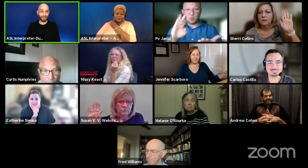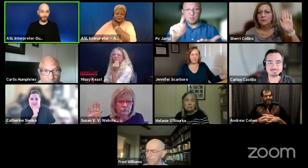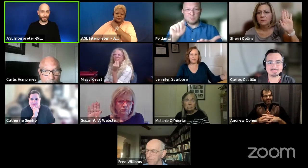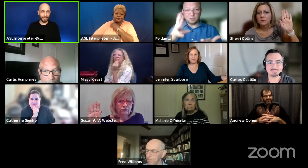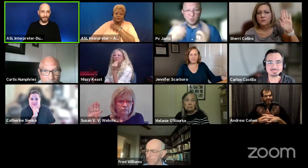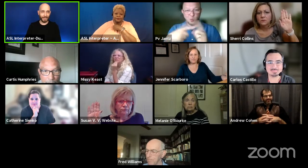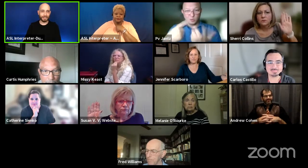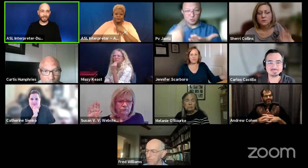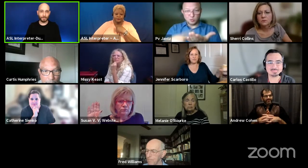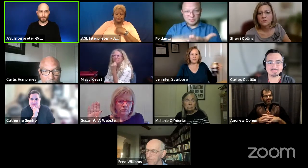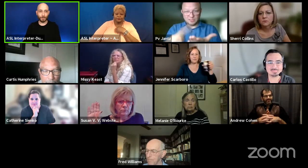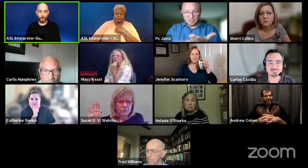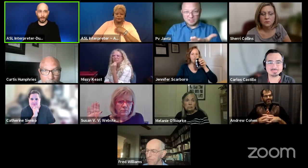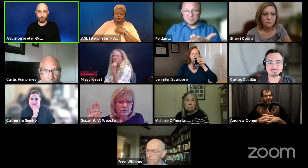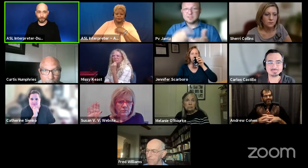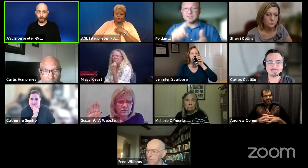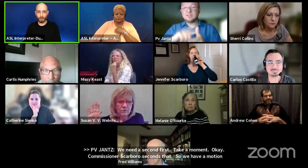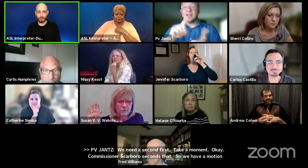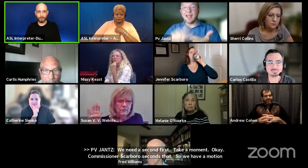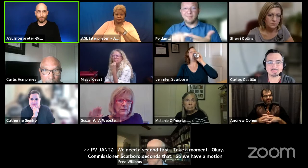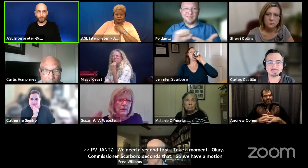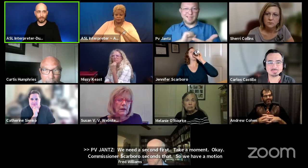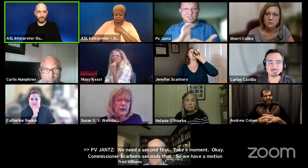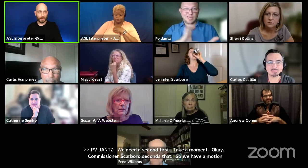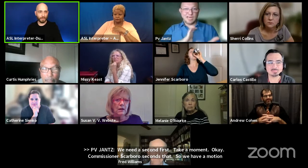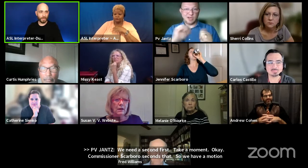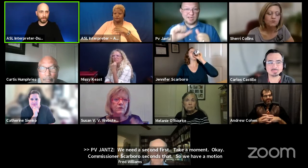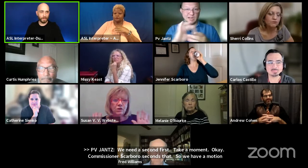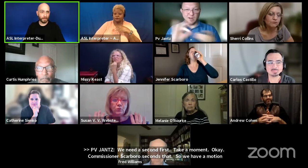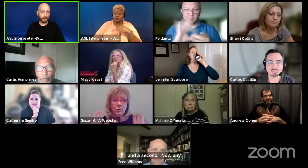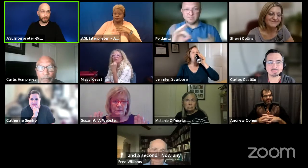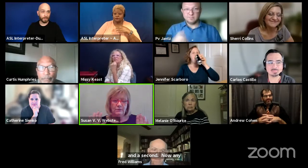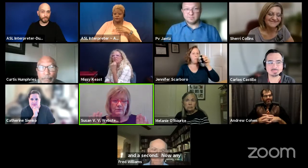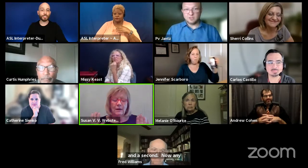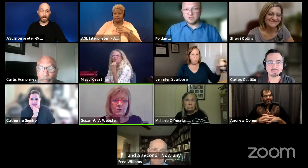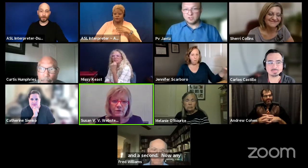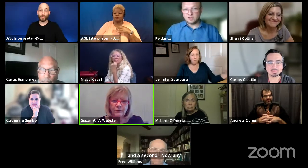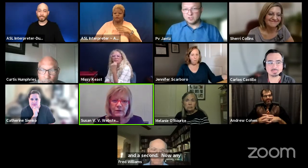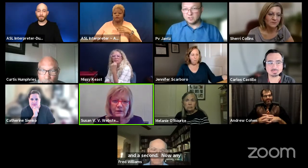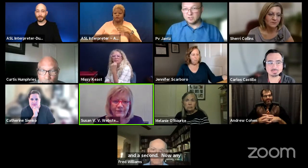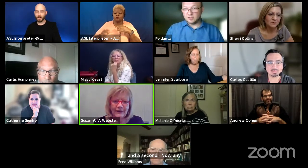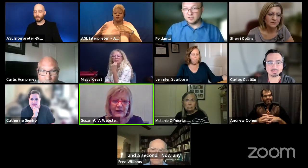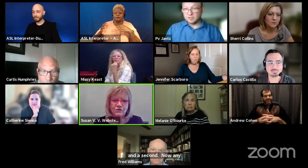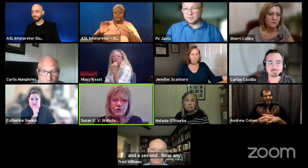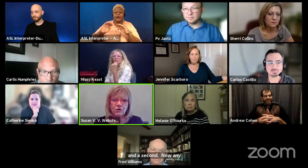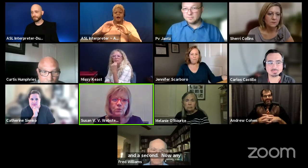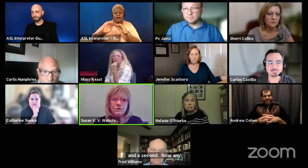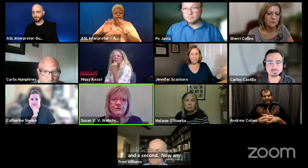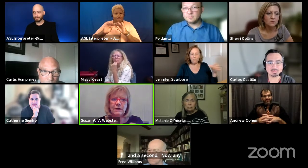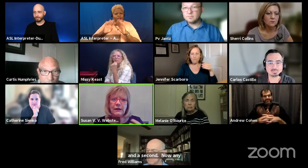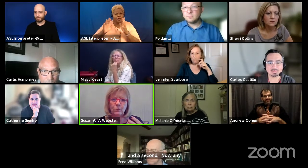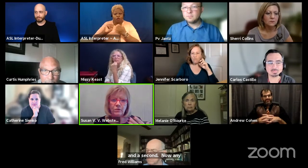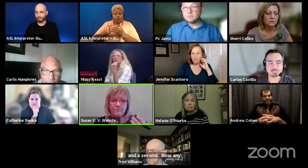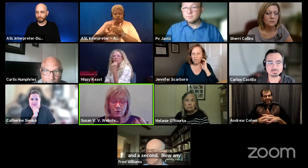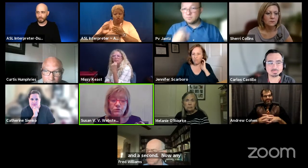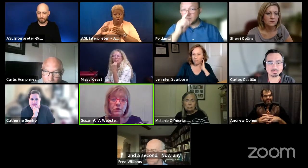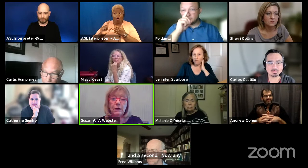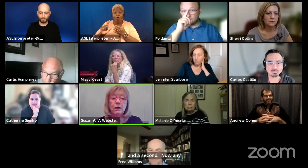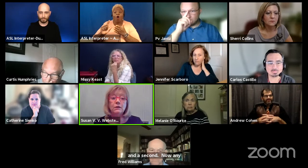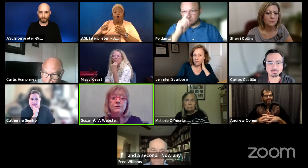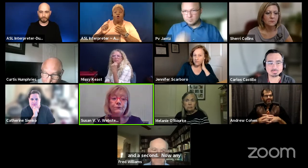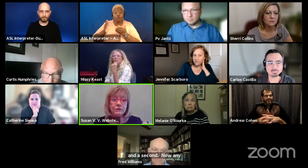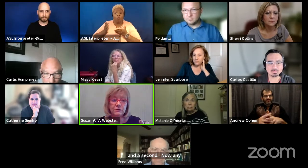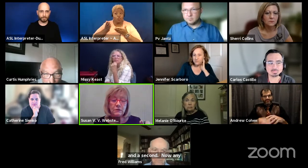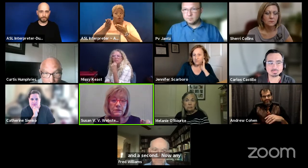any discussion? I see Commissioner Webster. And then I'm going for clarification. We're saying the